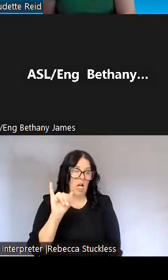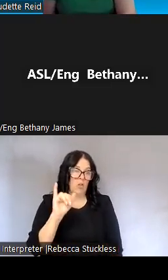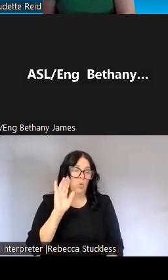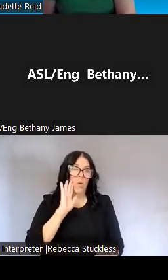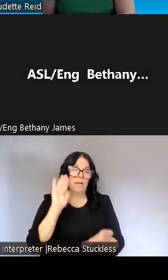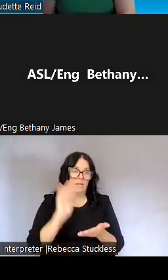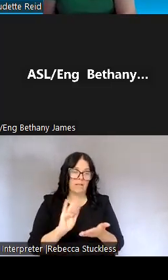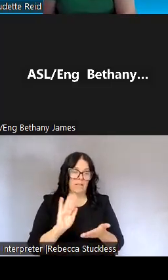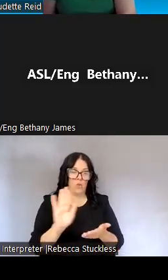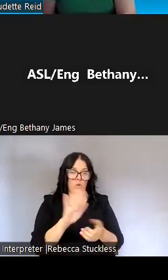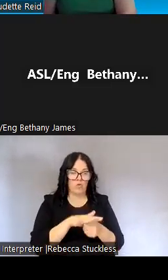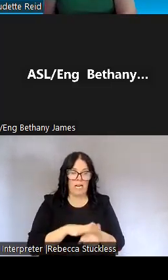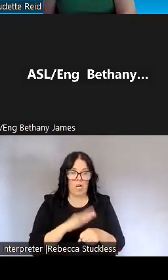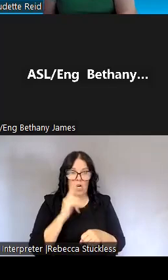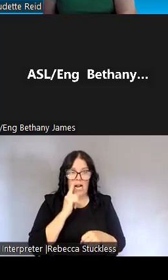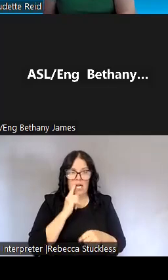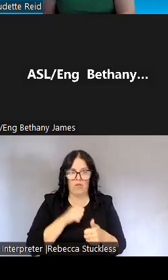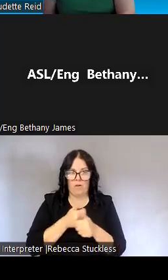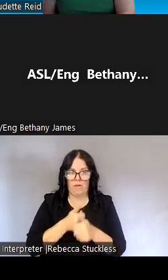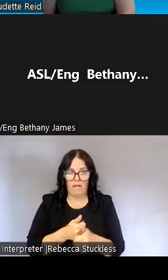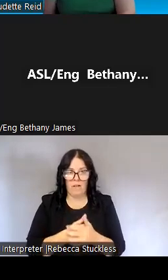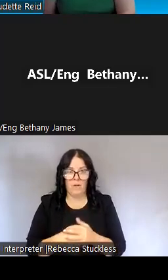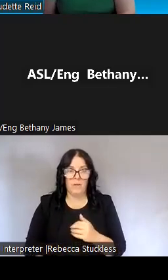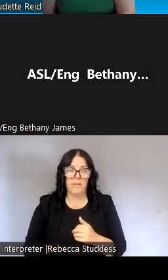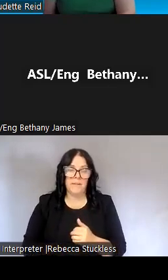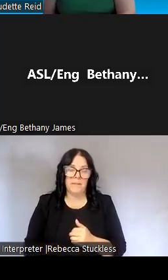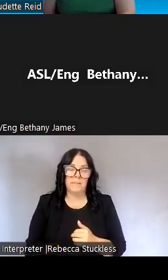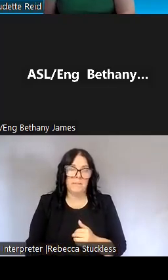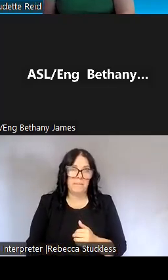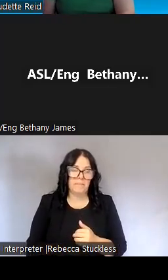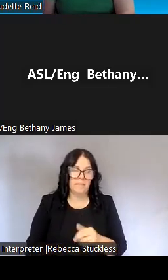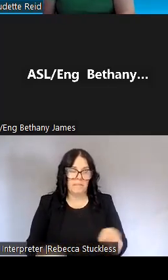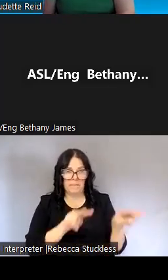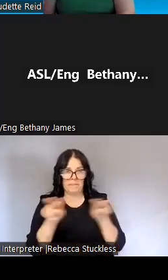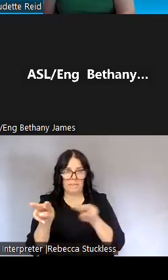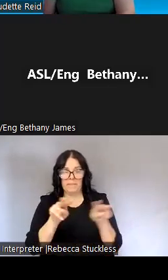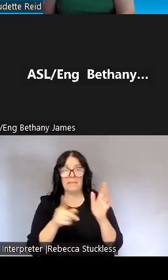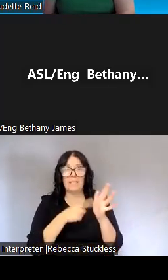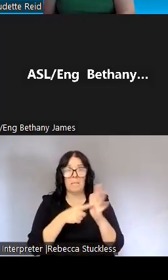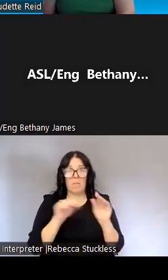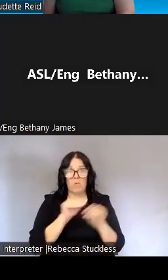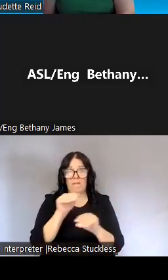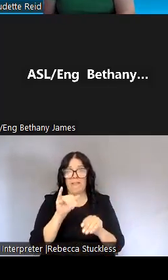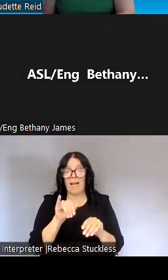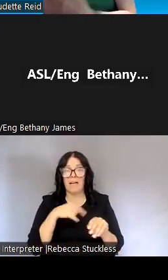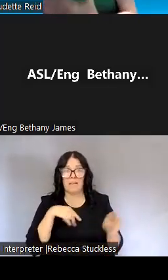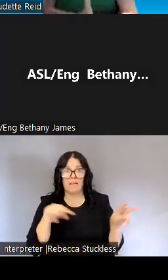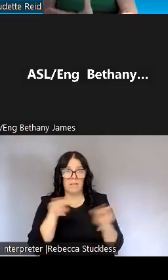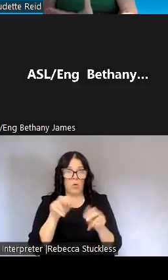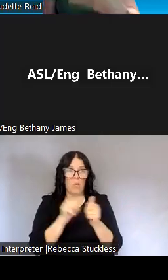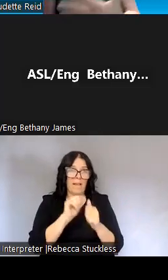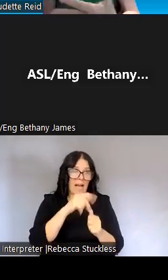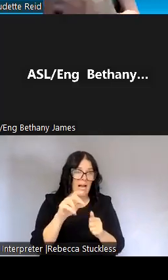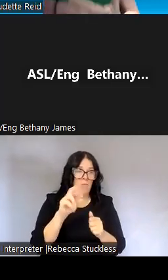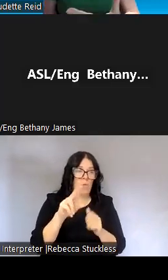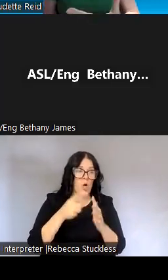to follow things. When you use this, some screen actions, such as moving between apps or launching apps, just